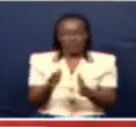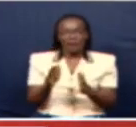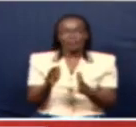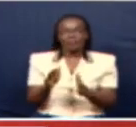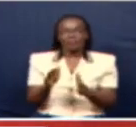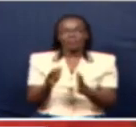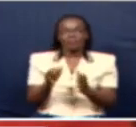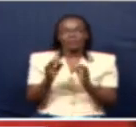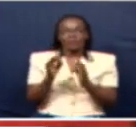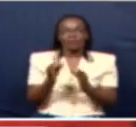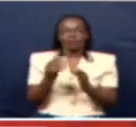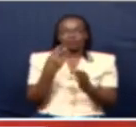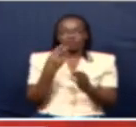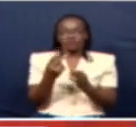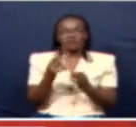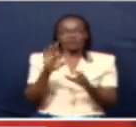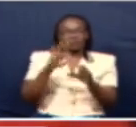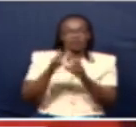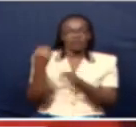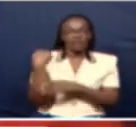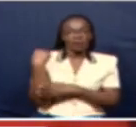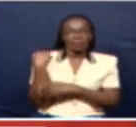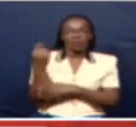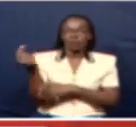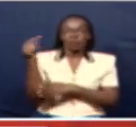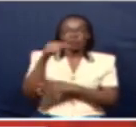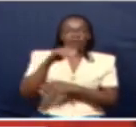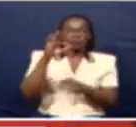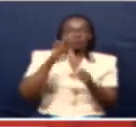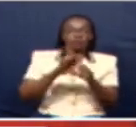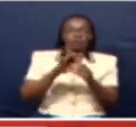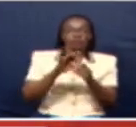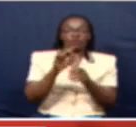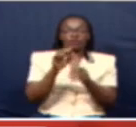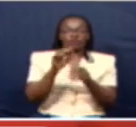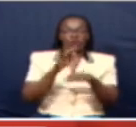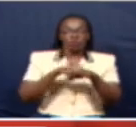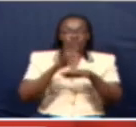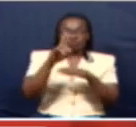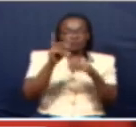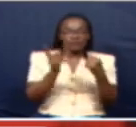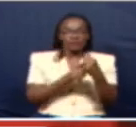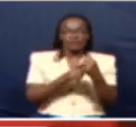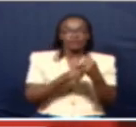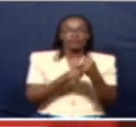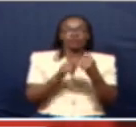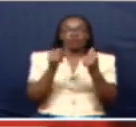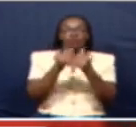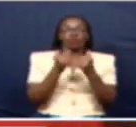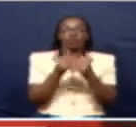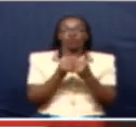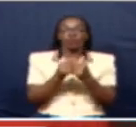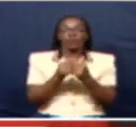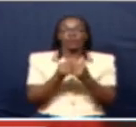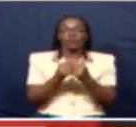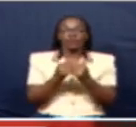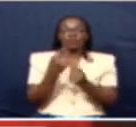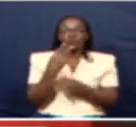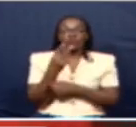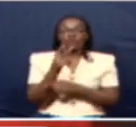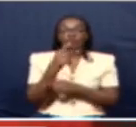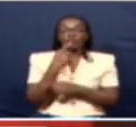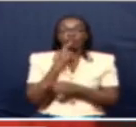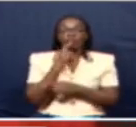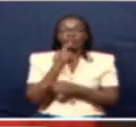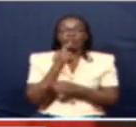according to the voter numbers who came out during the 26th October elections, those were